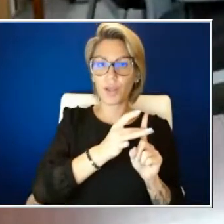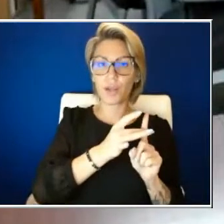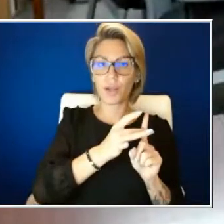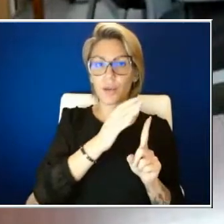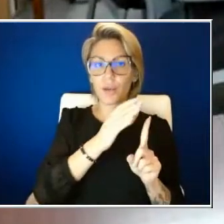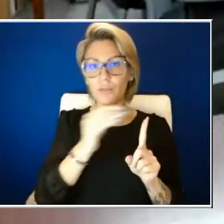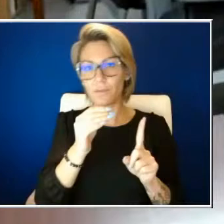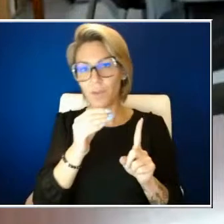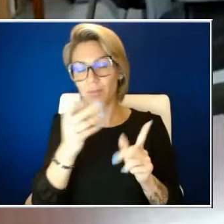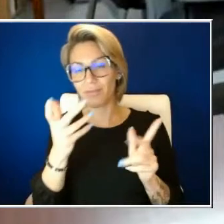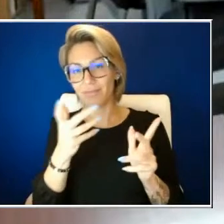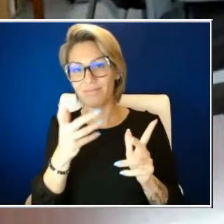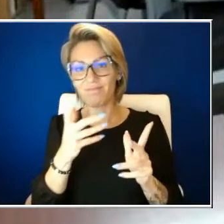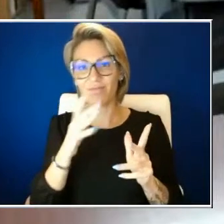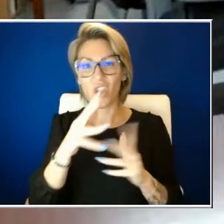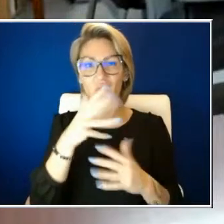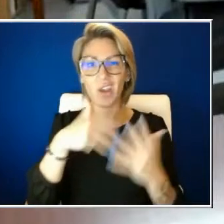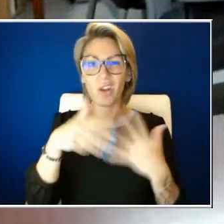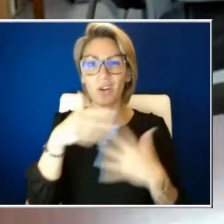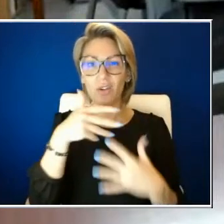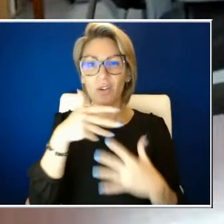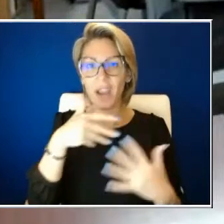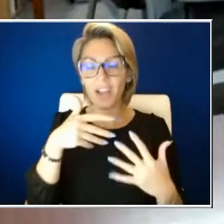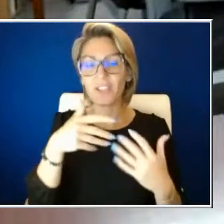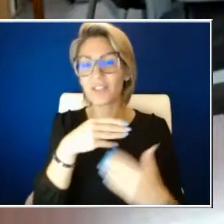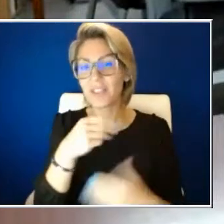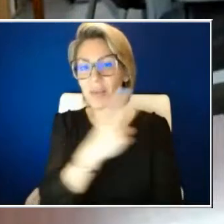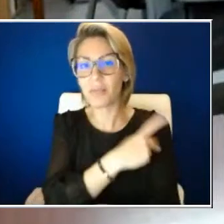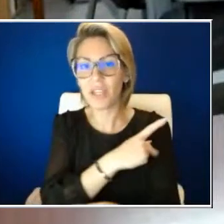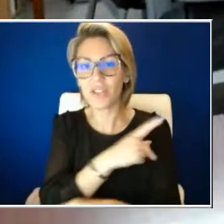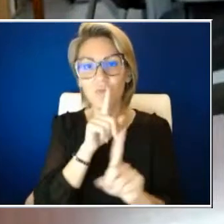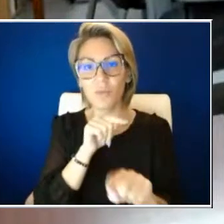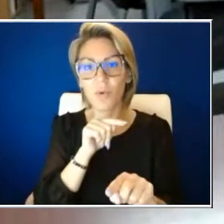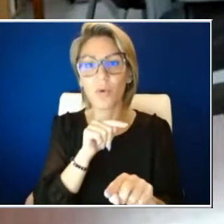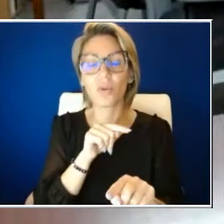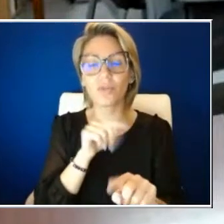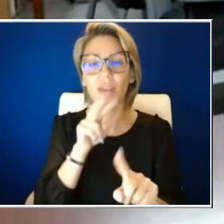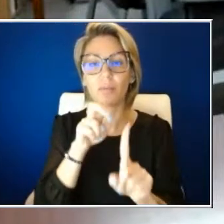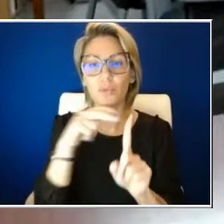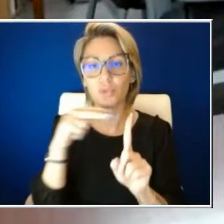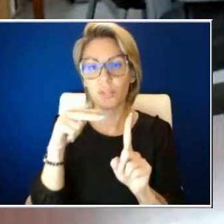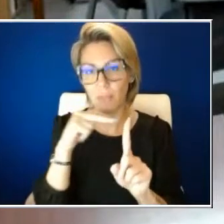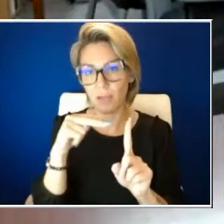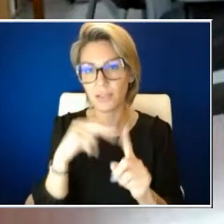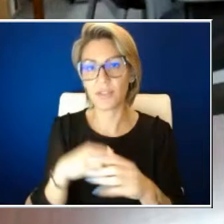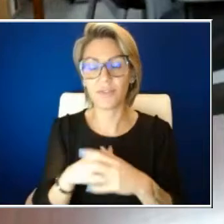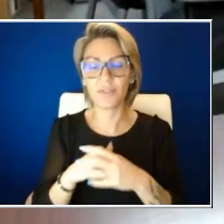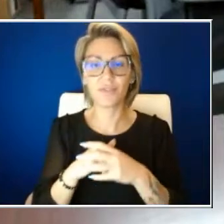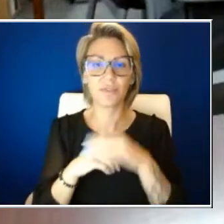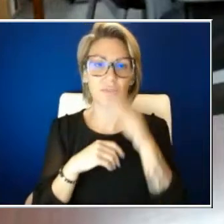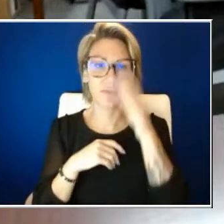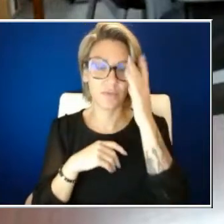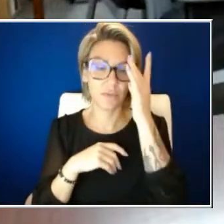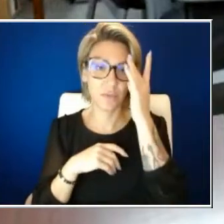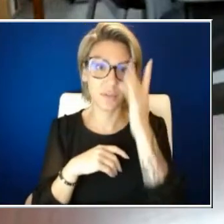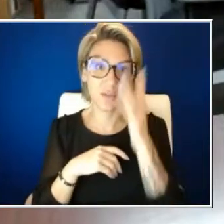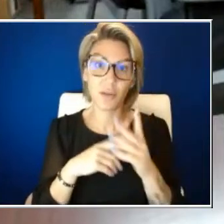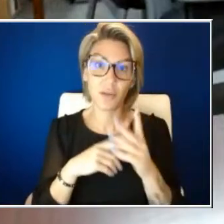anecdotal interactions and patient report perspective, but certainly out there.